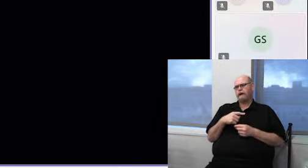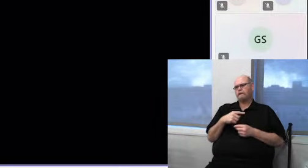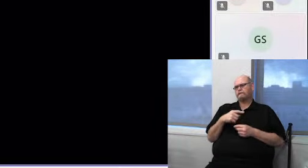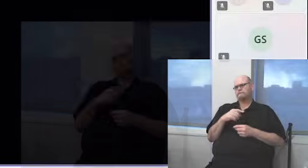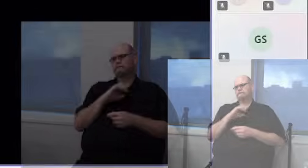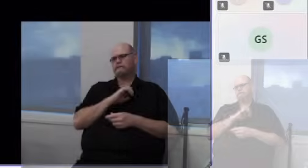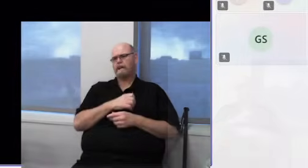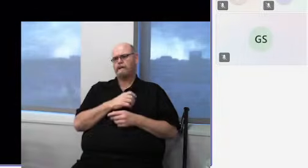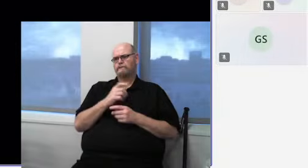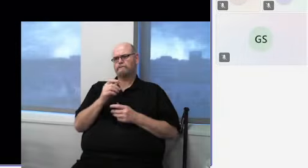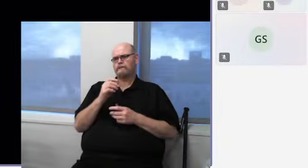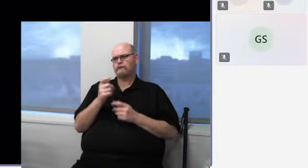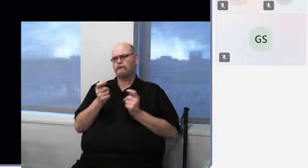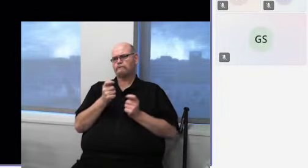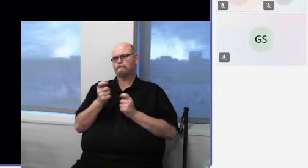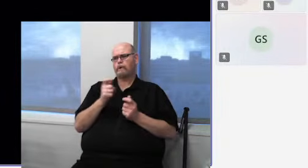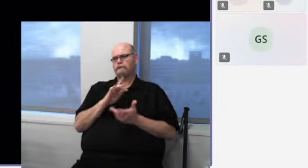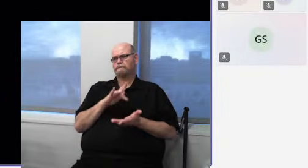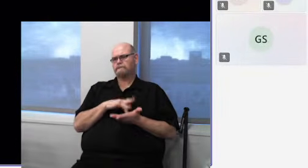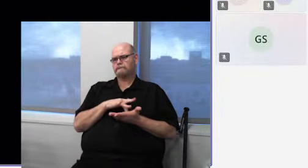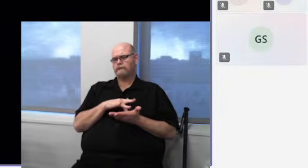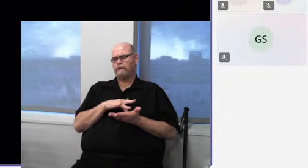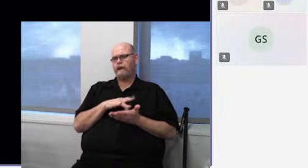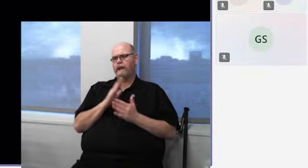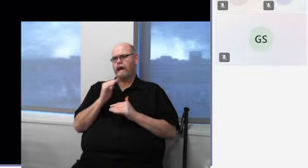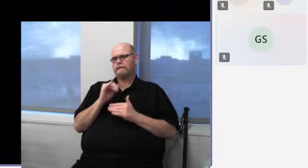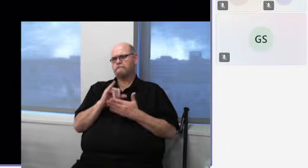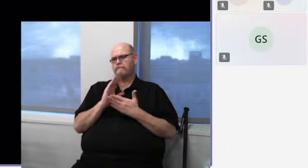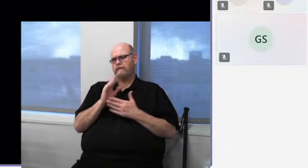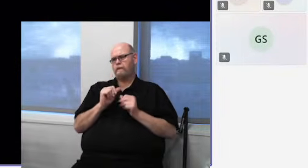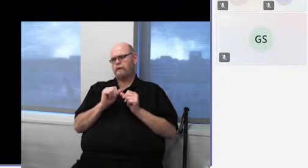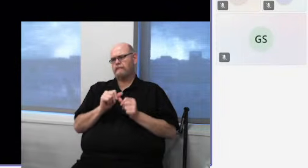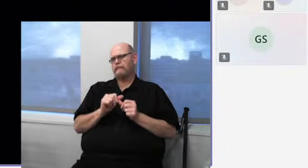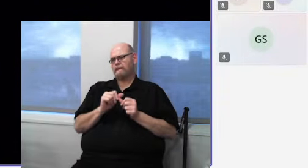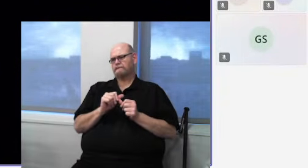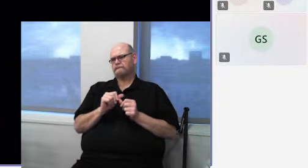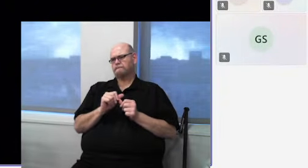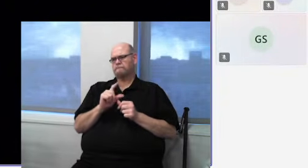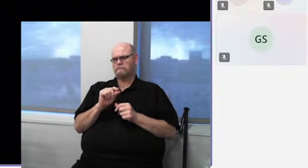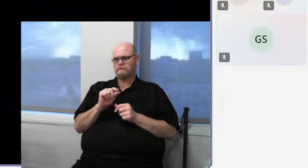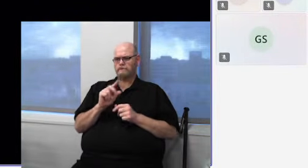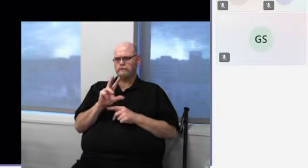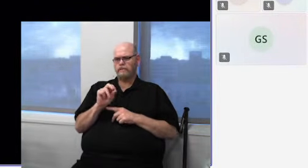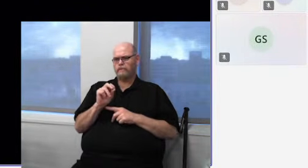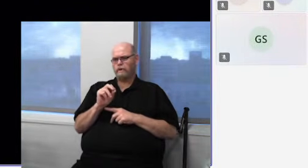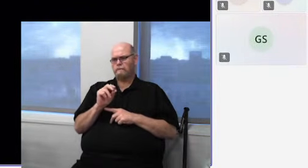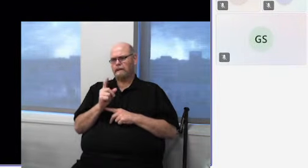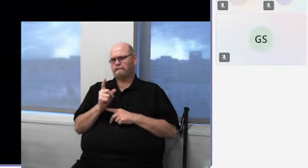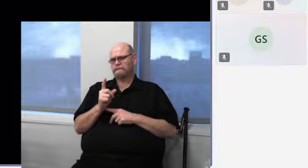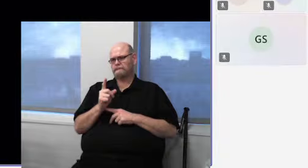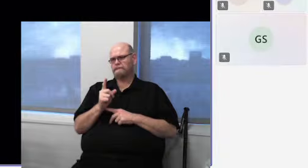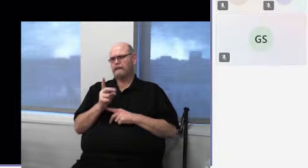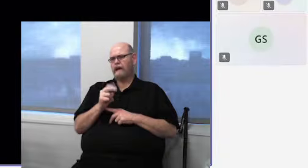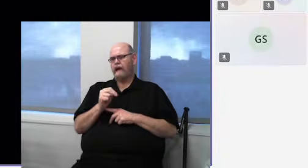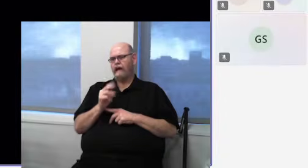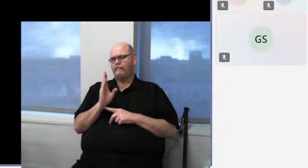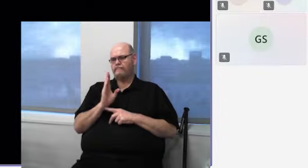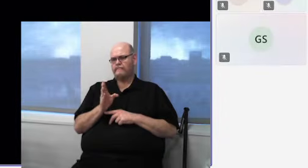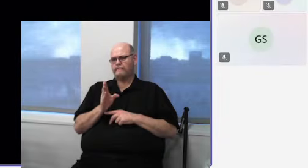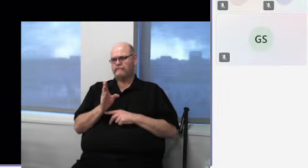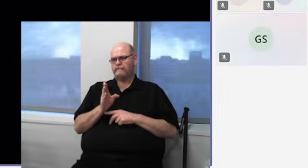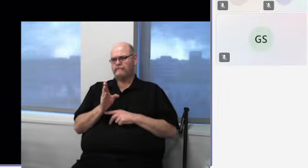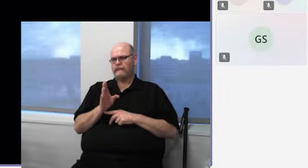of Energy Control Center, and I expect that to last somewhere between 20 and 30